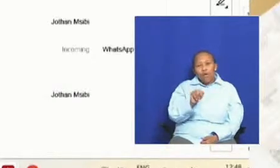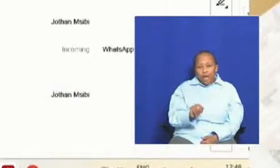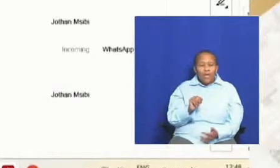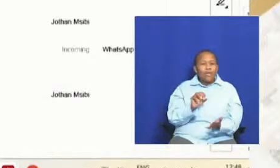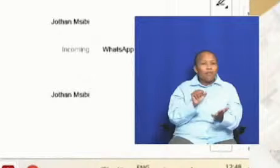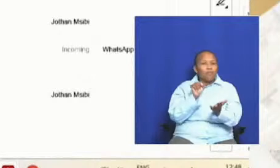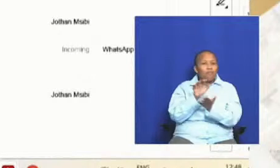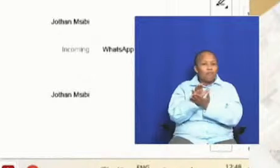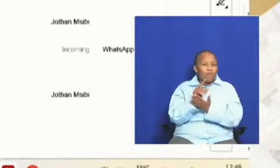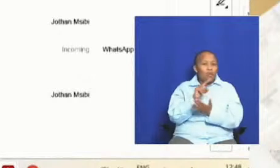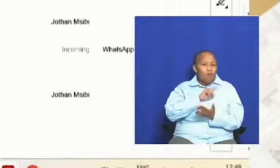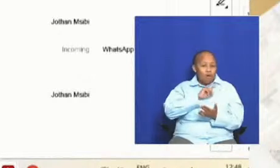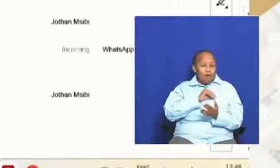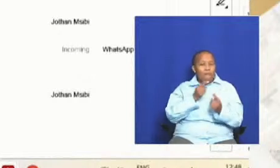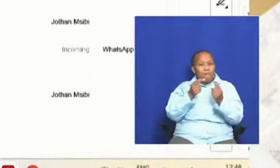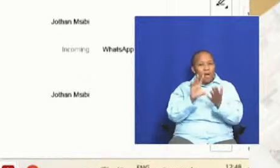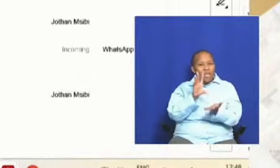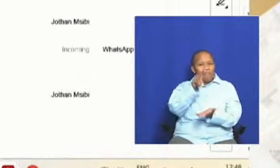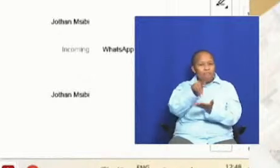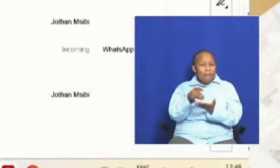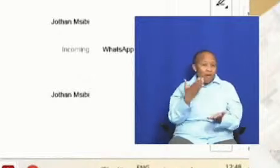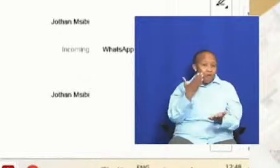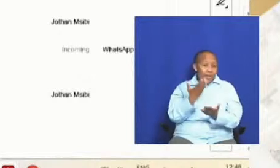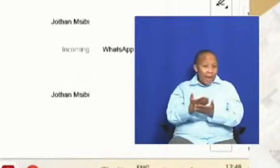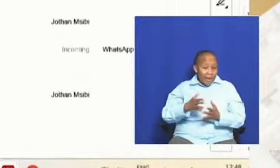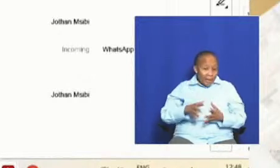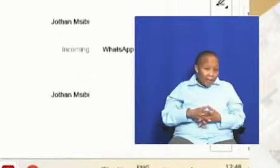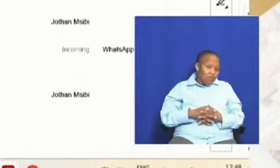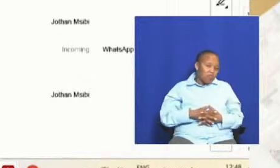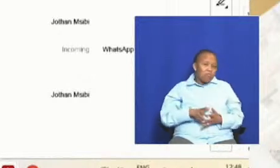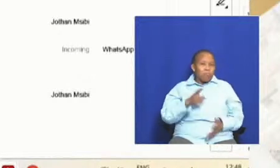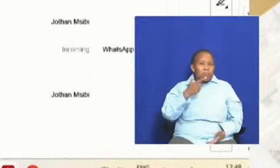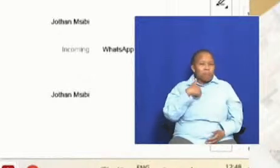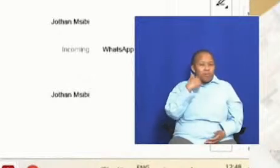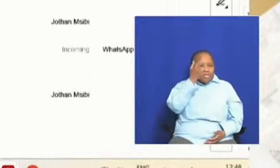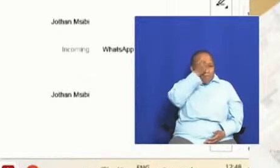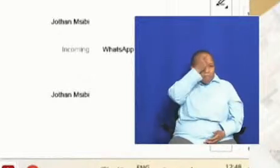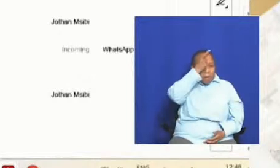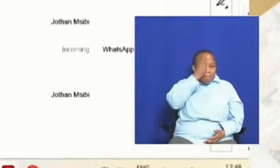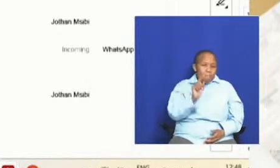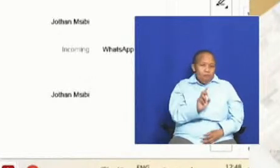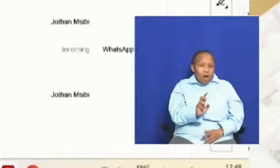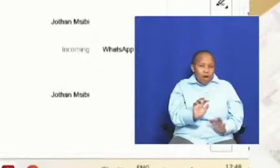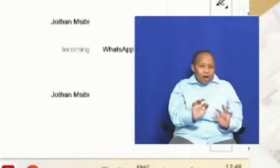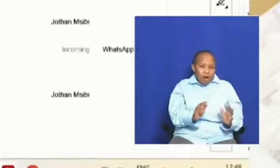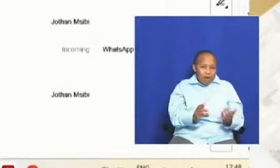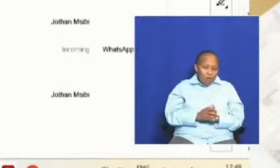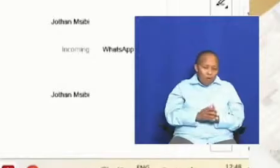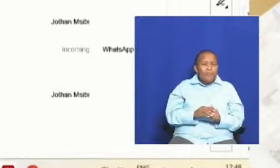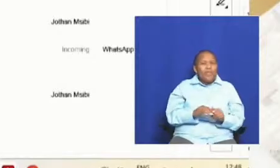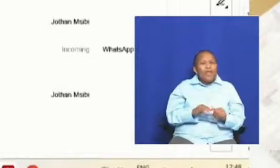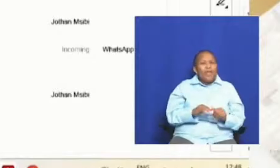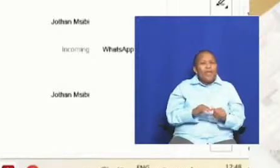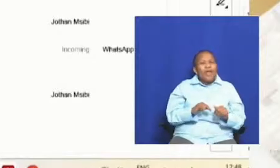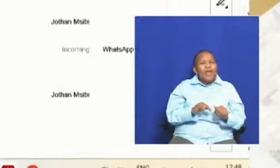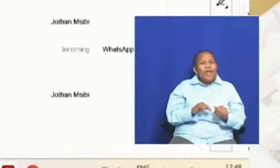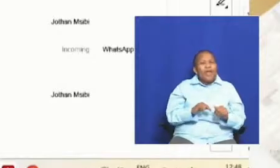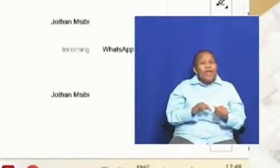So then my reading of it is, these are details of a bank account you are